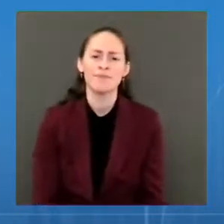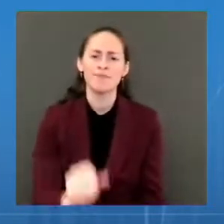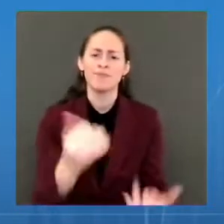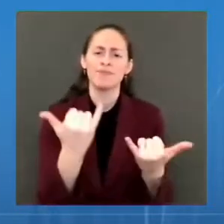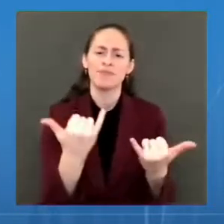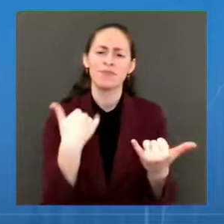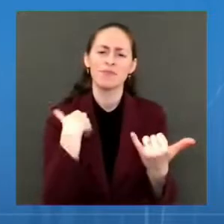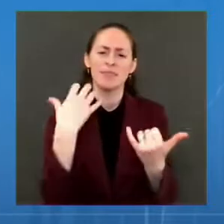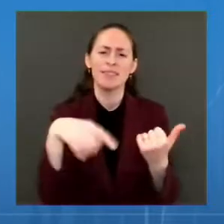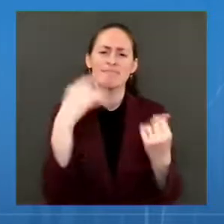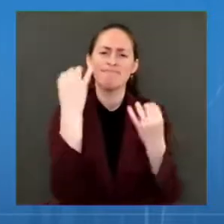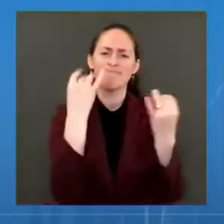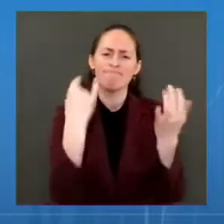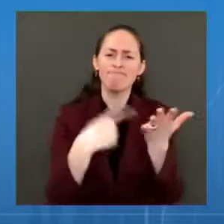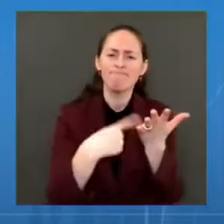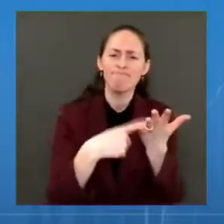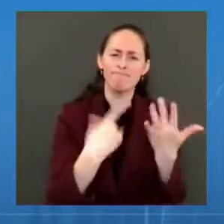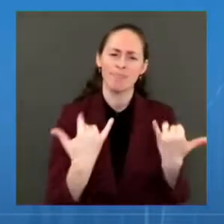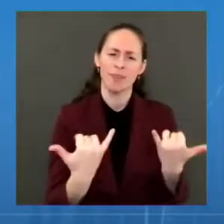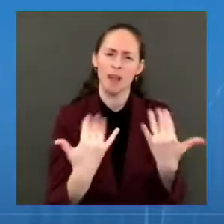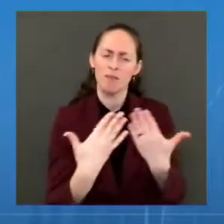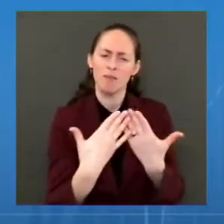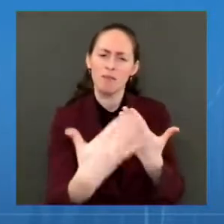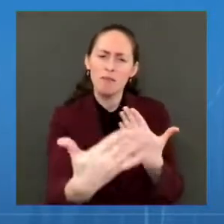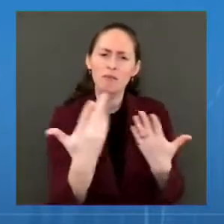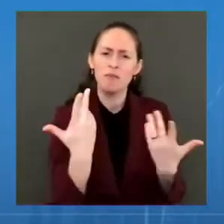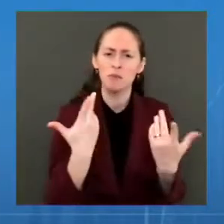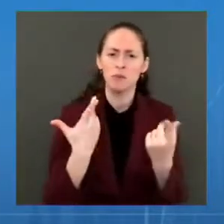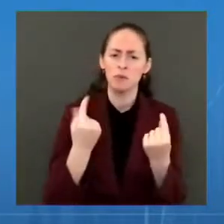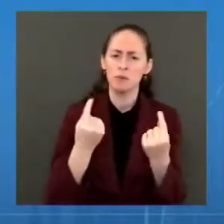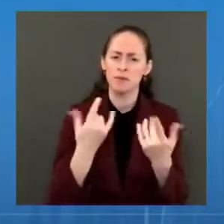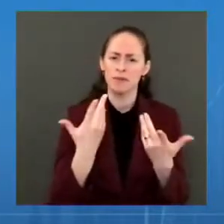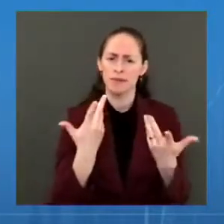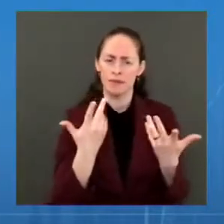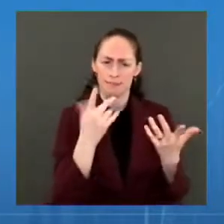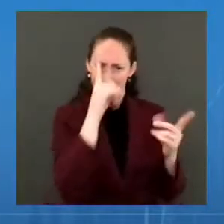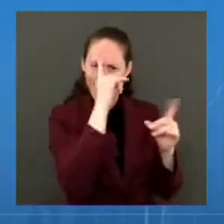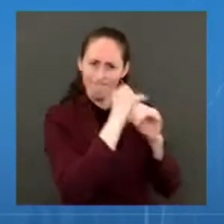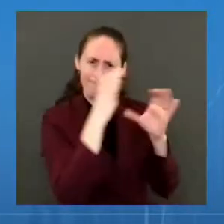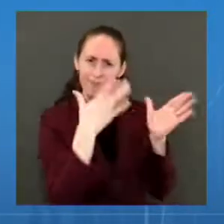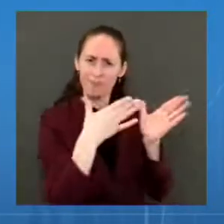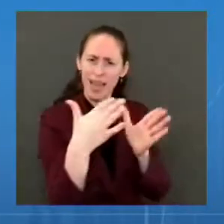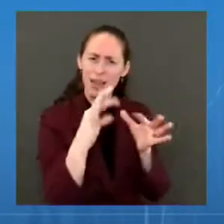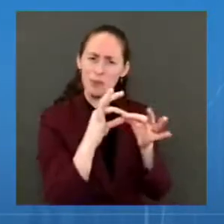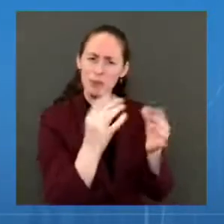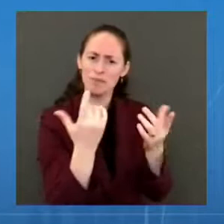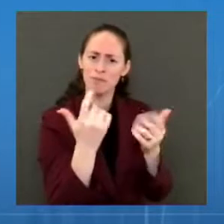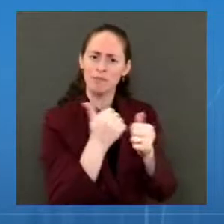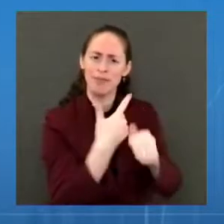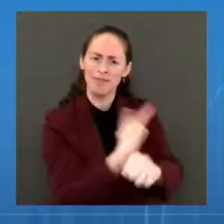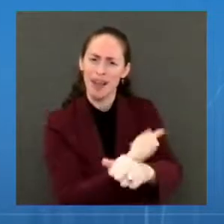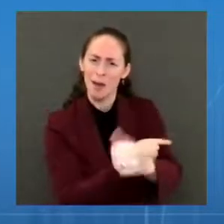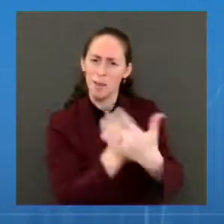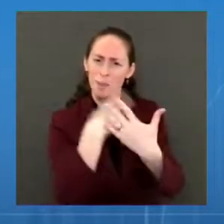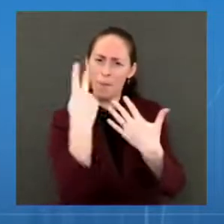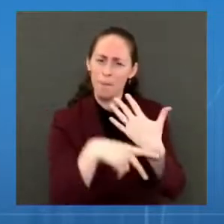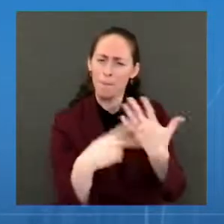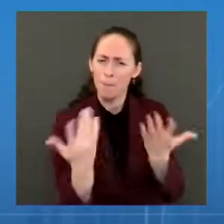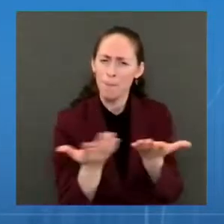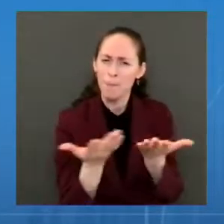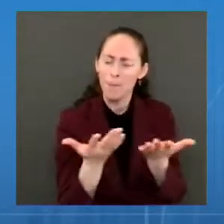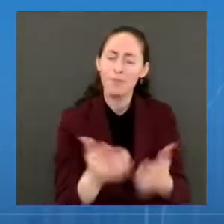we took last week in our country's vaccine booster program. I want to share with you what Friday's regulatory action